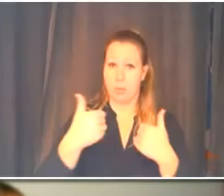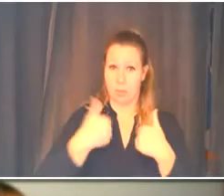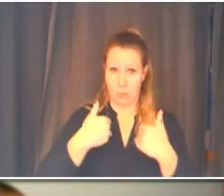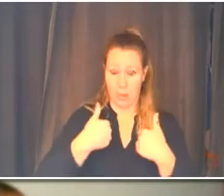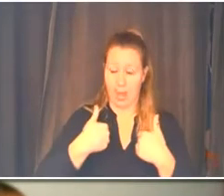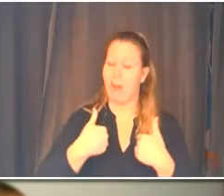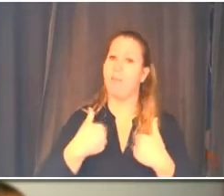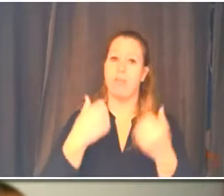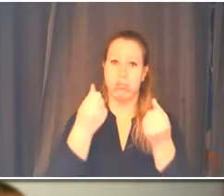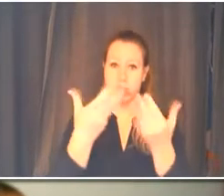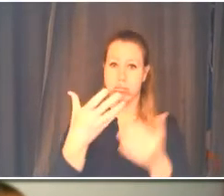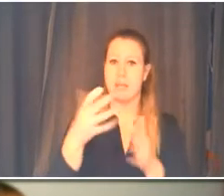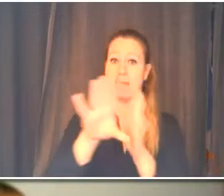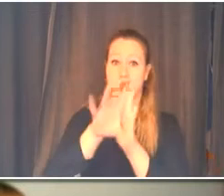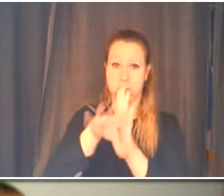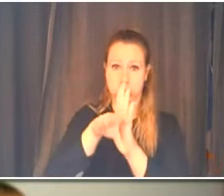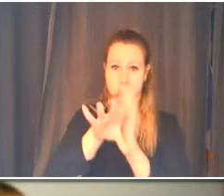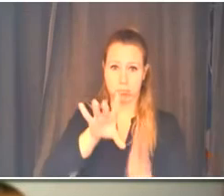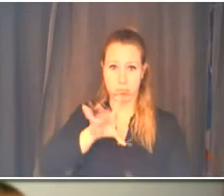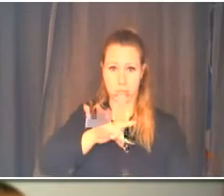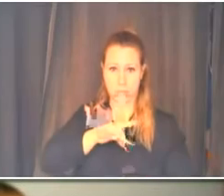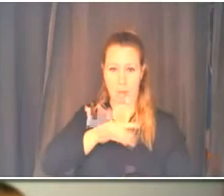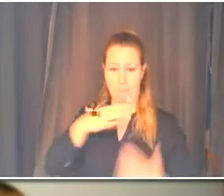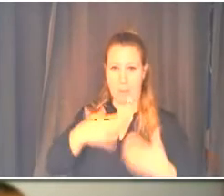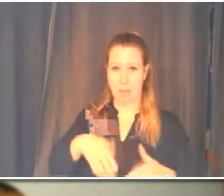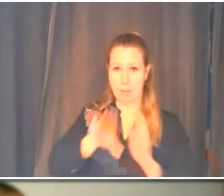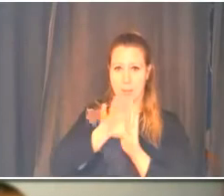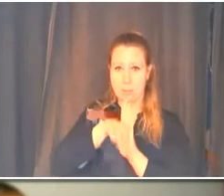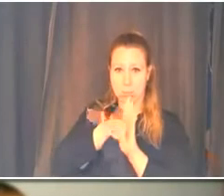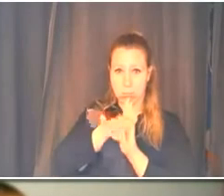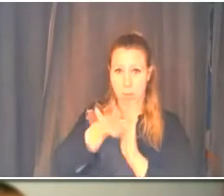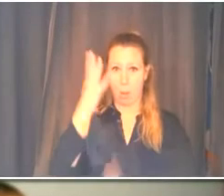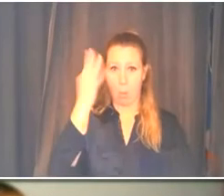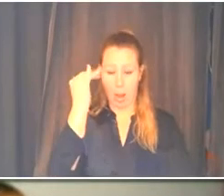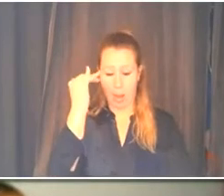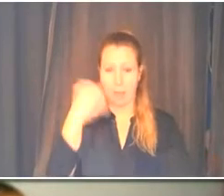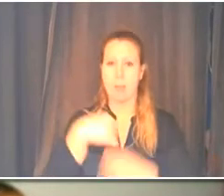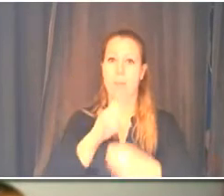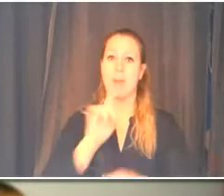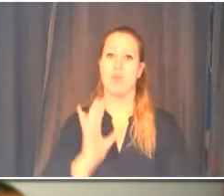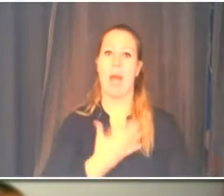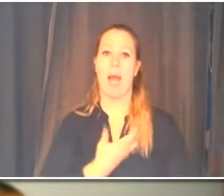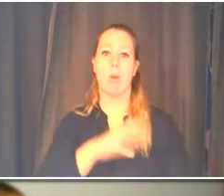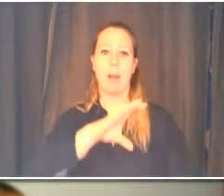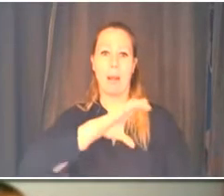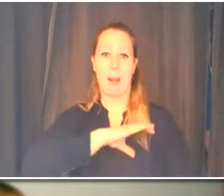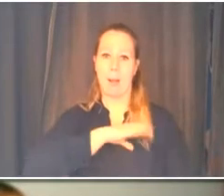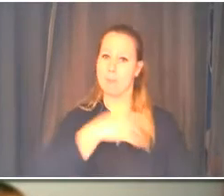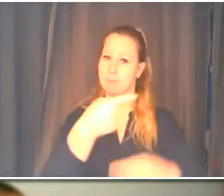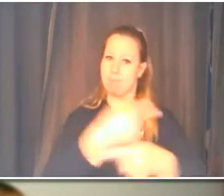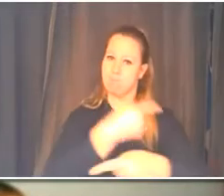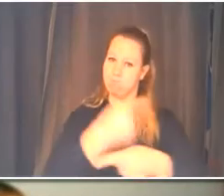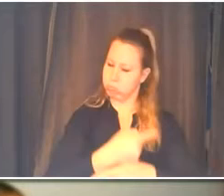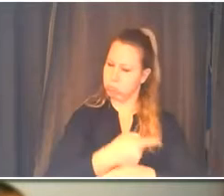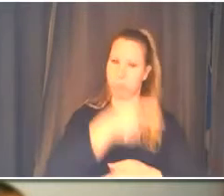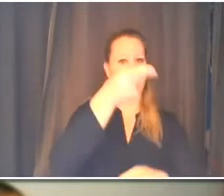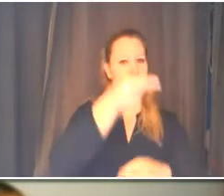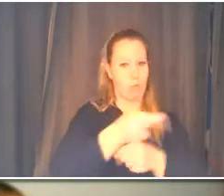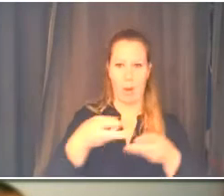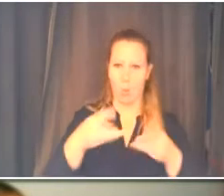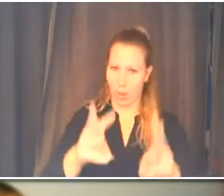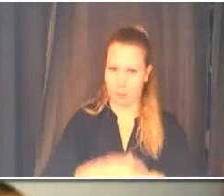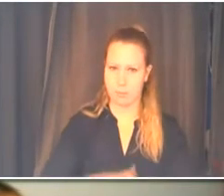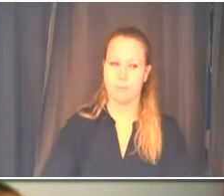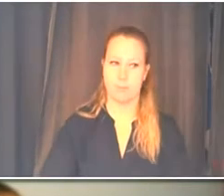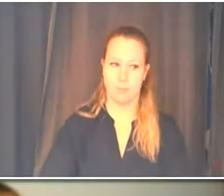about how individuals can get help we have been sending out our domestic violence car around to neighborhoods with a high number of complaints to get the word out that